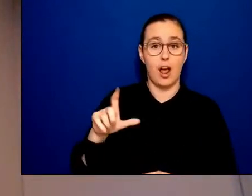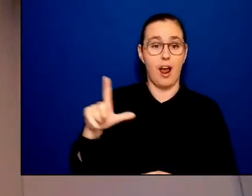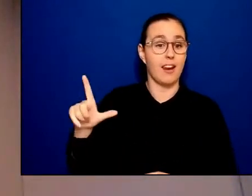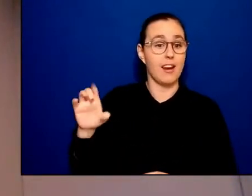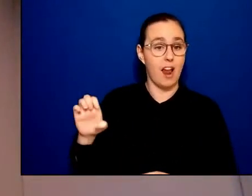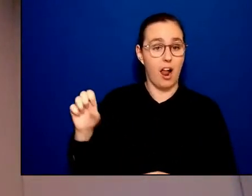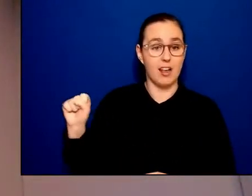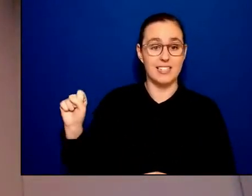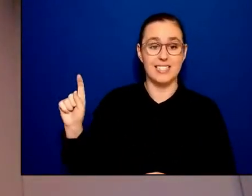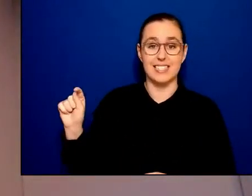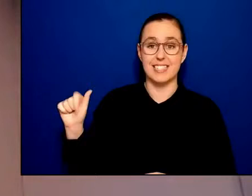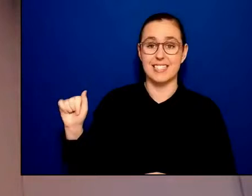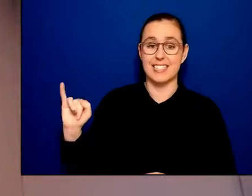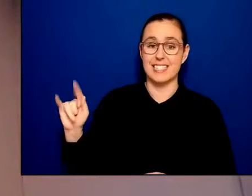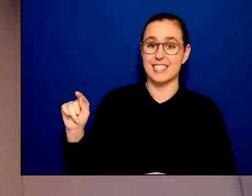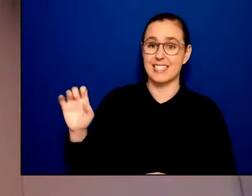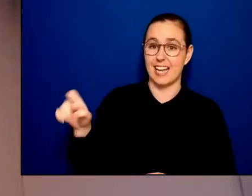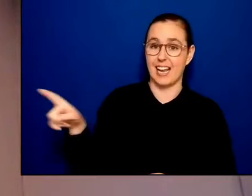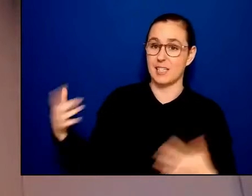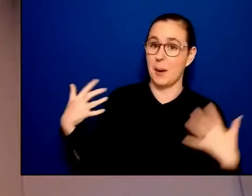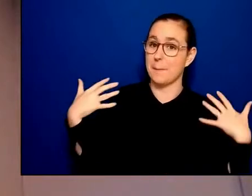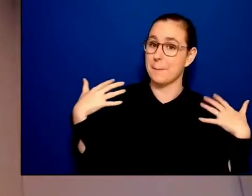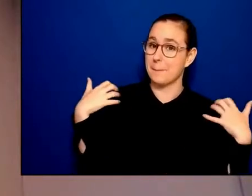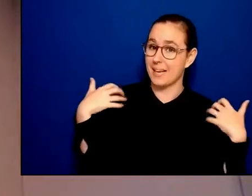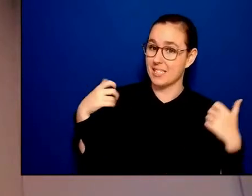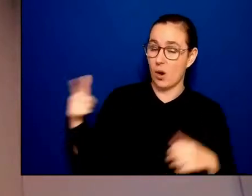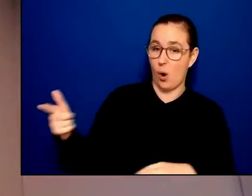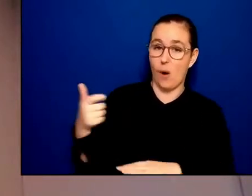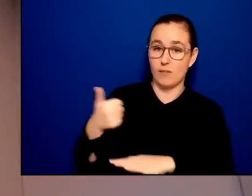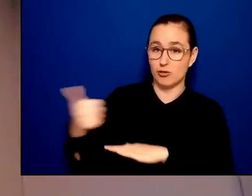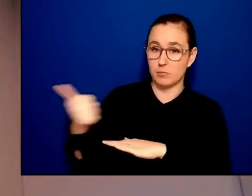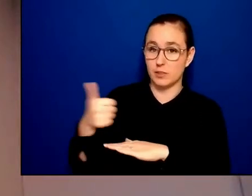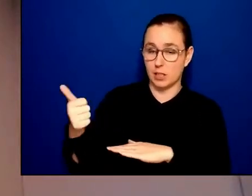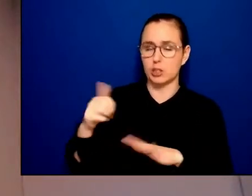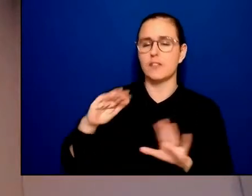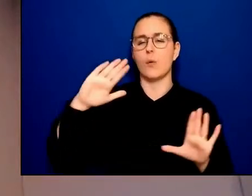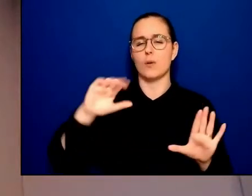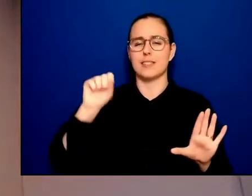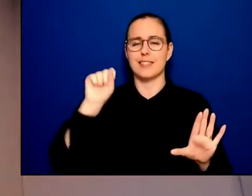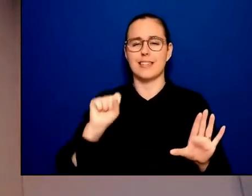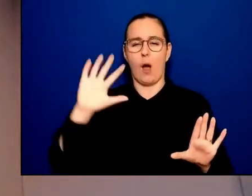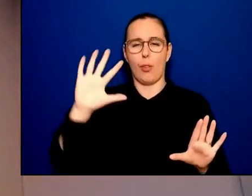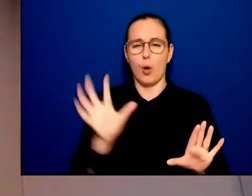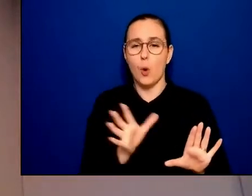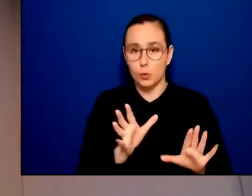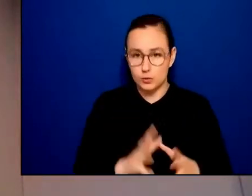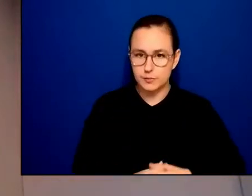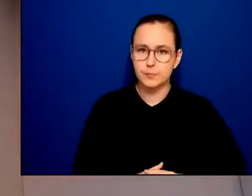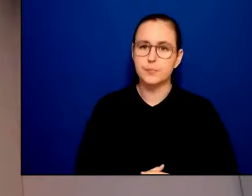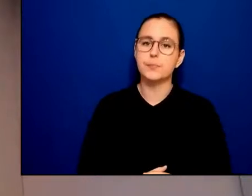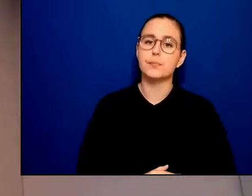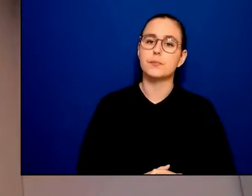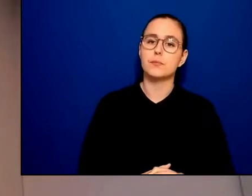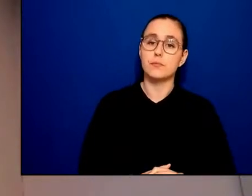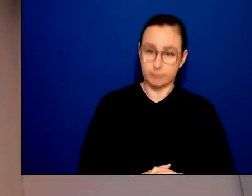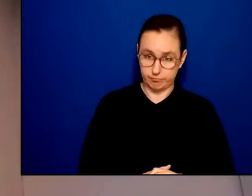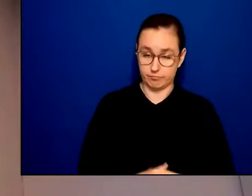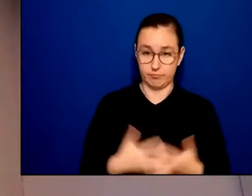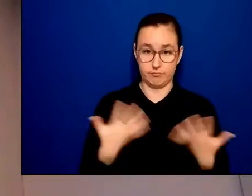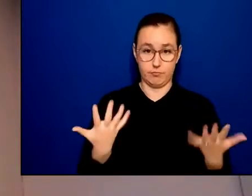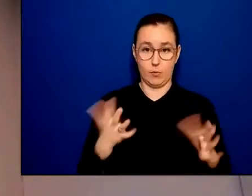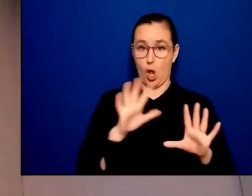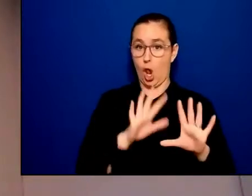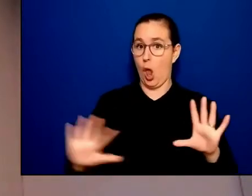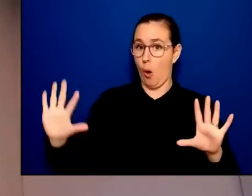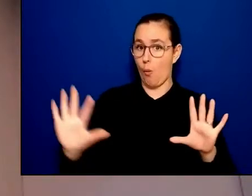Good afternoon. So I'll start with an update in the lower mainland. So I'll start on Highway 1. In Highway 1, between